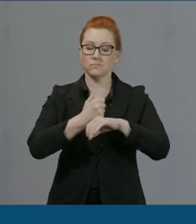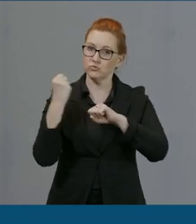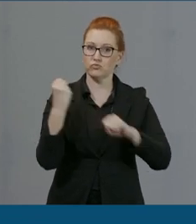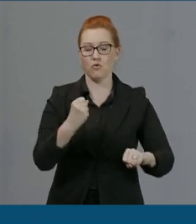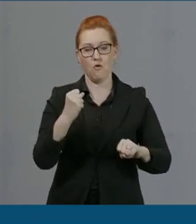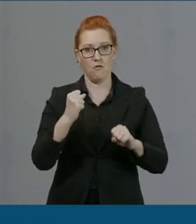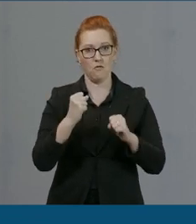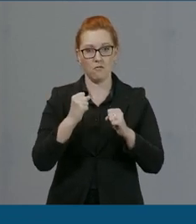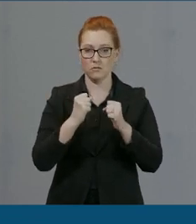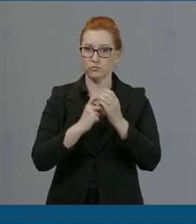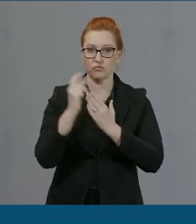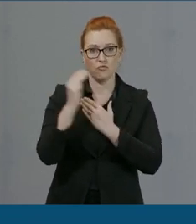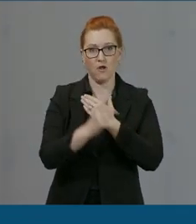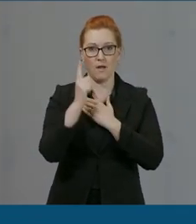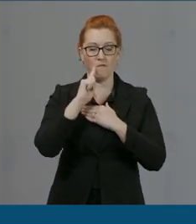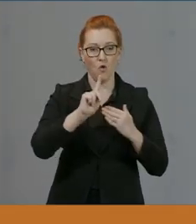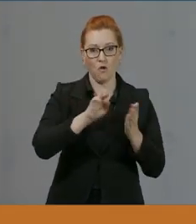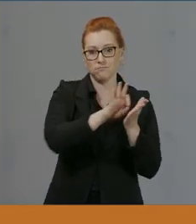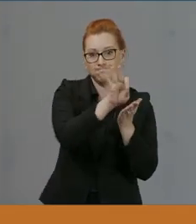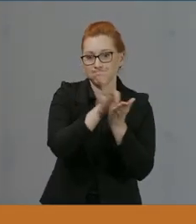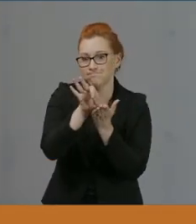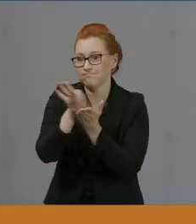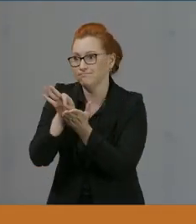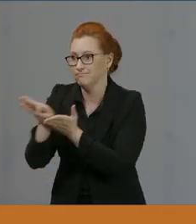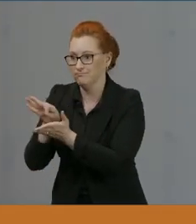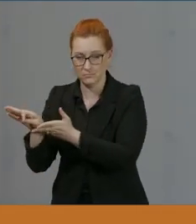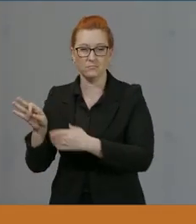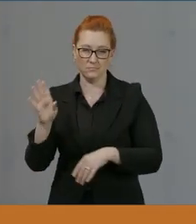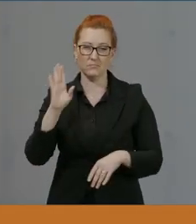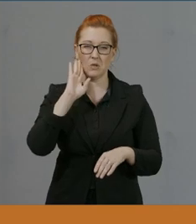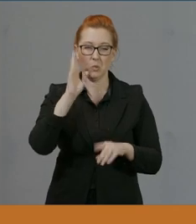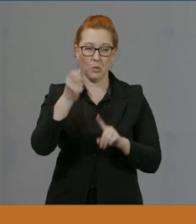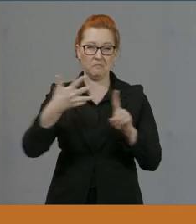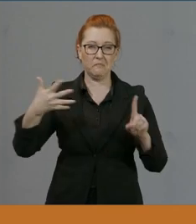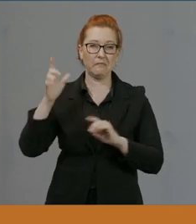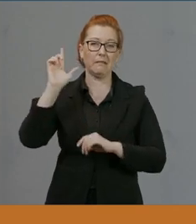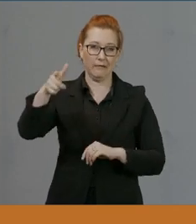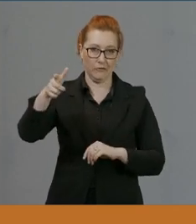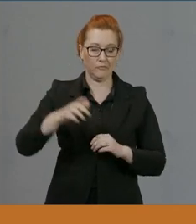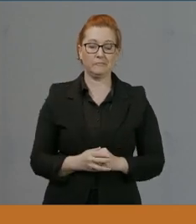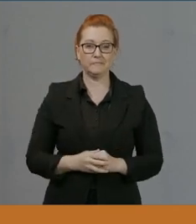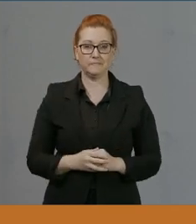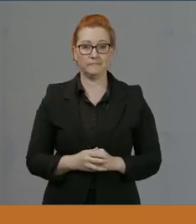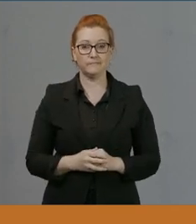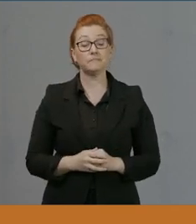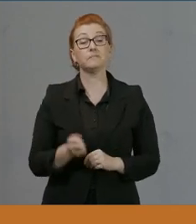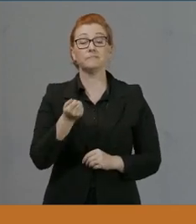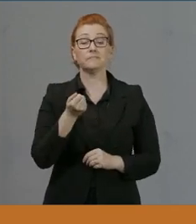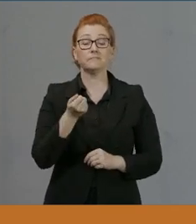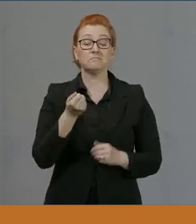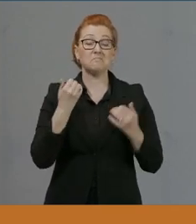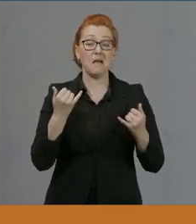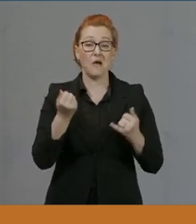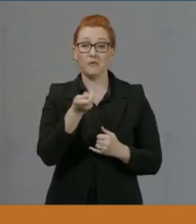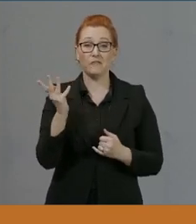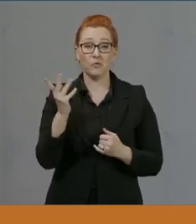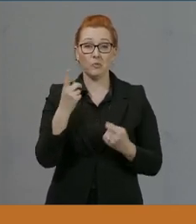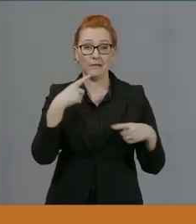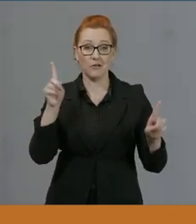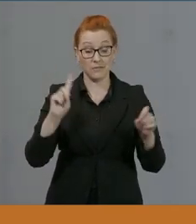details on that to follow. So let's get to several announcements. First on long-term